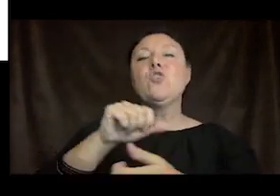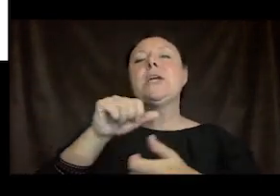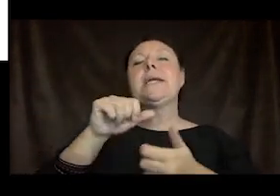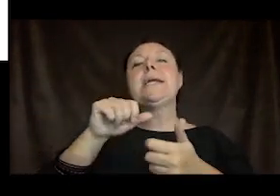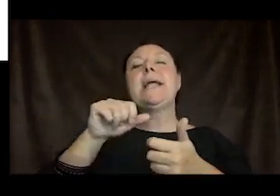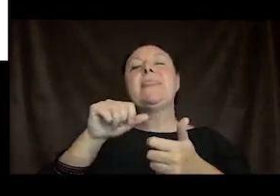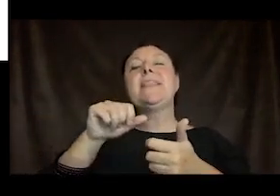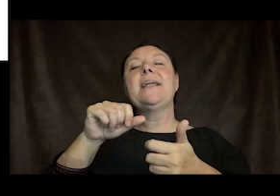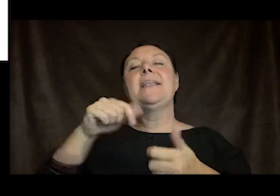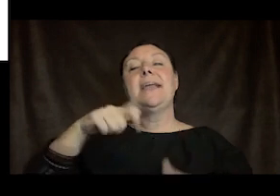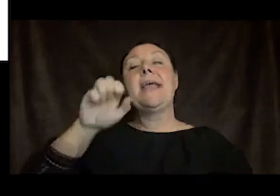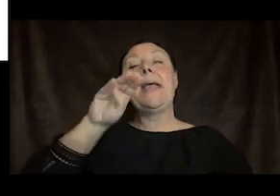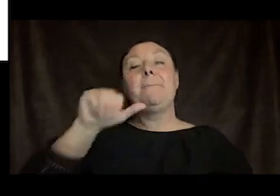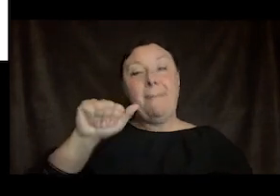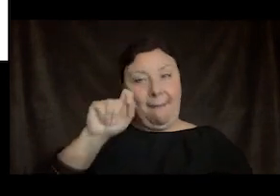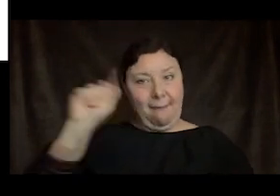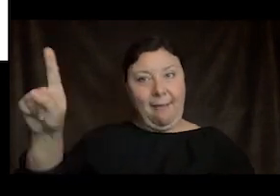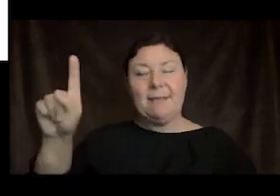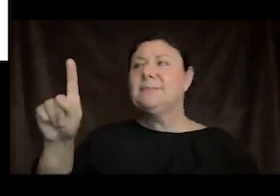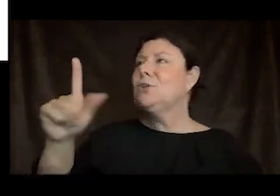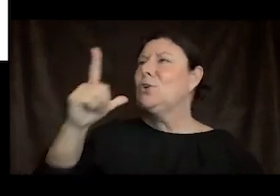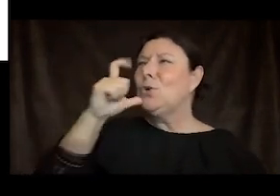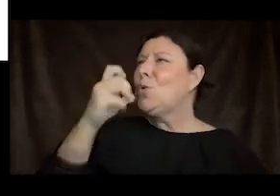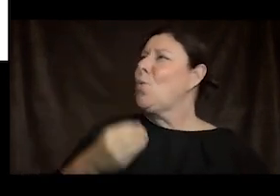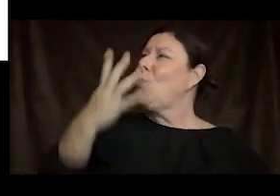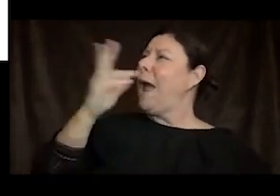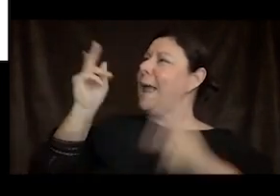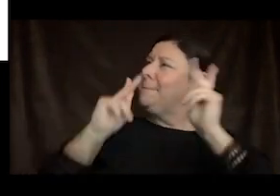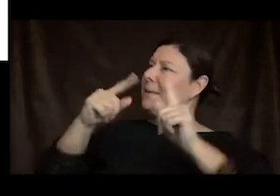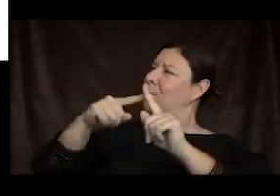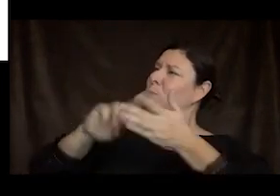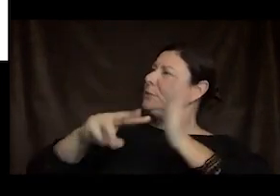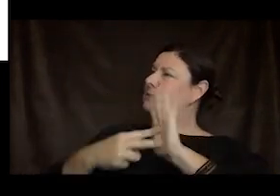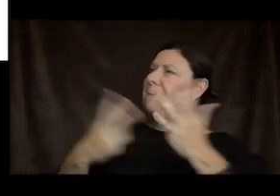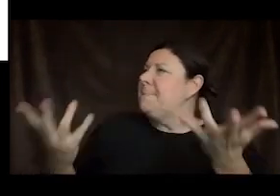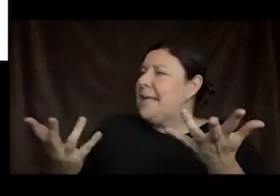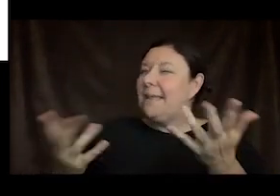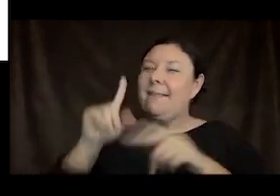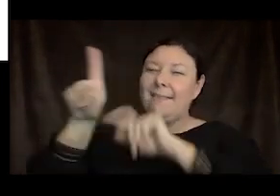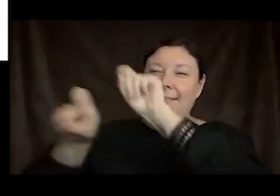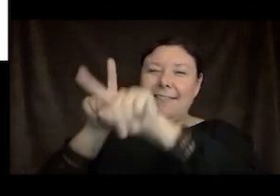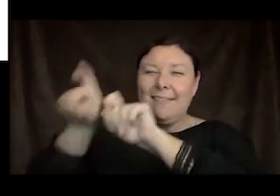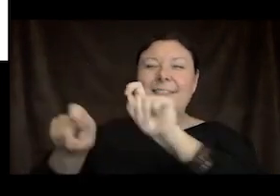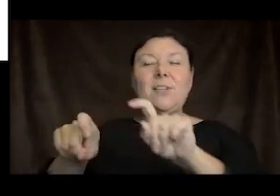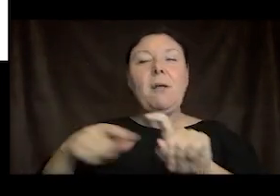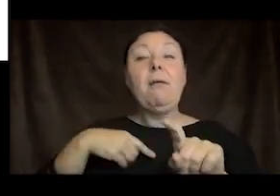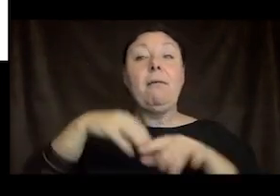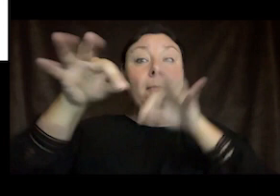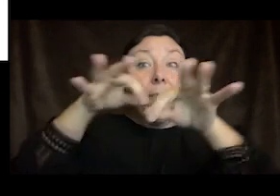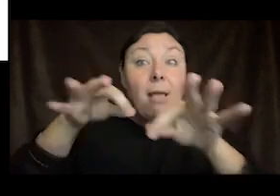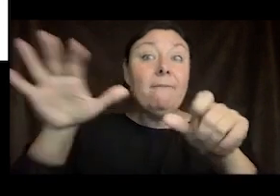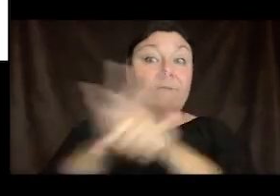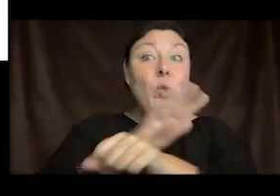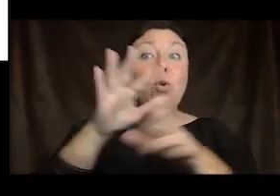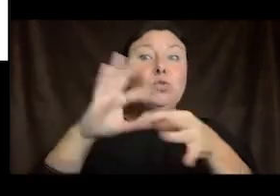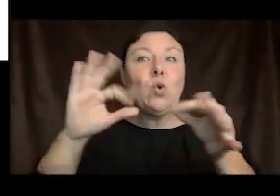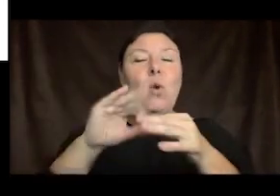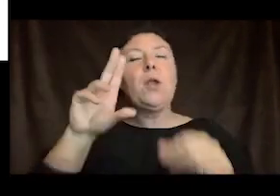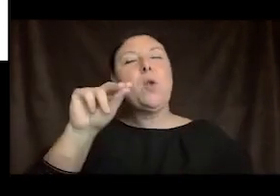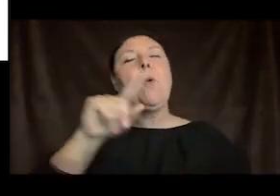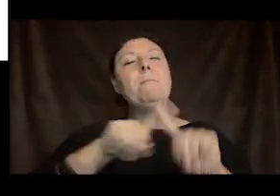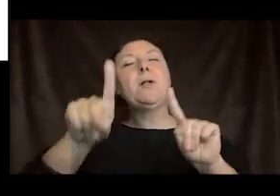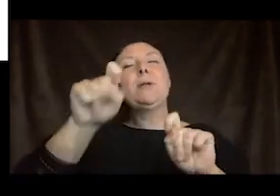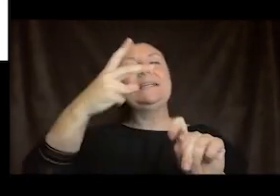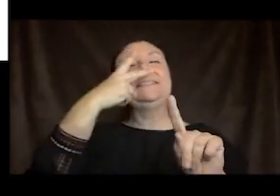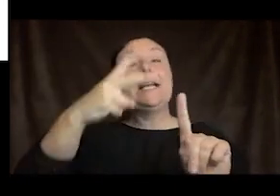they share a little bit about that. And then I don't want to give away the whole story, but they are able to share from their